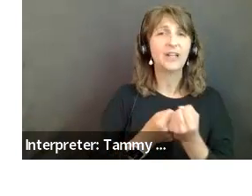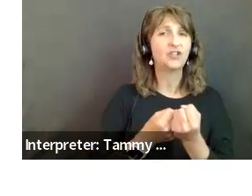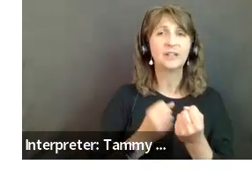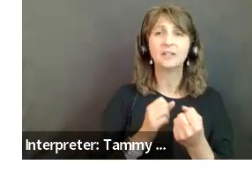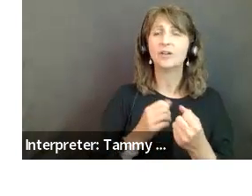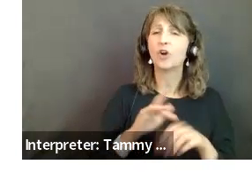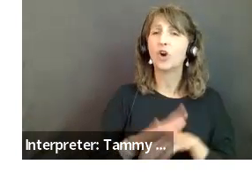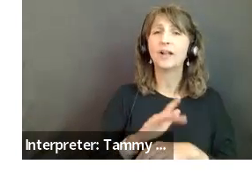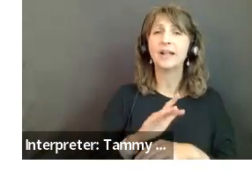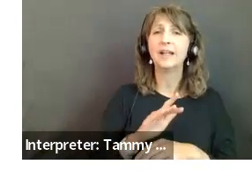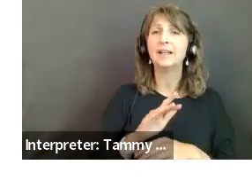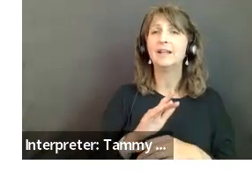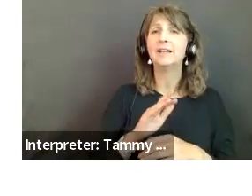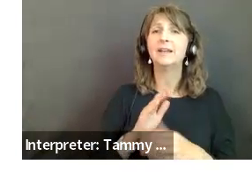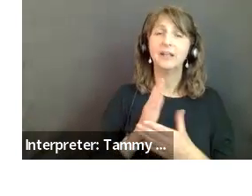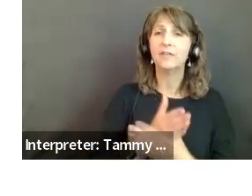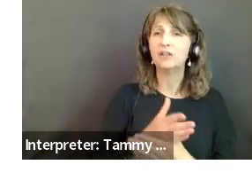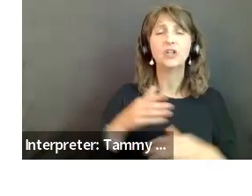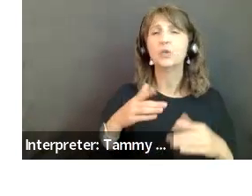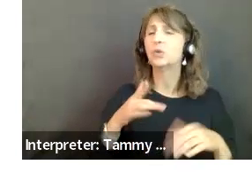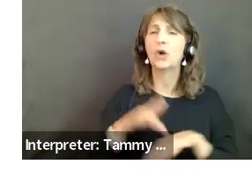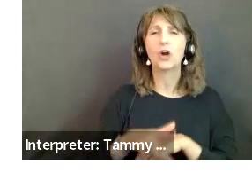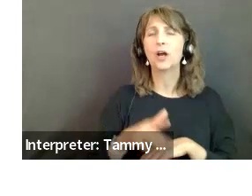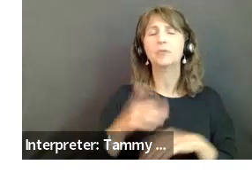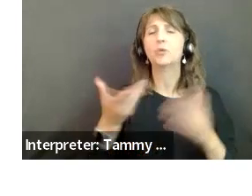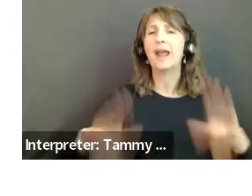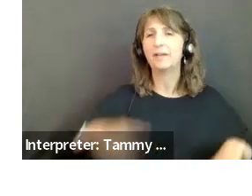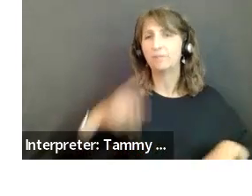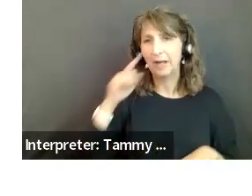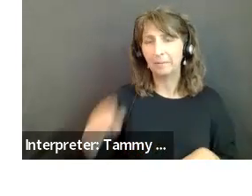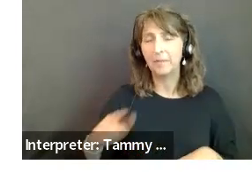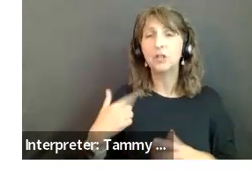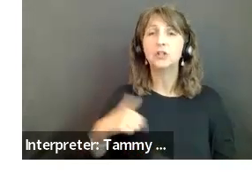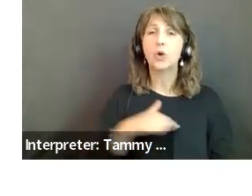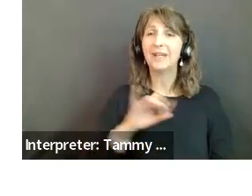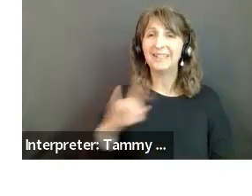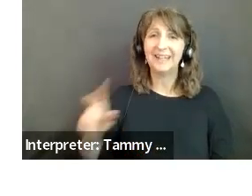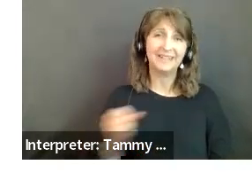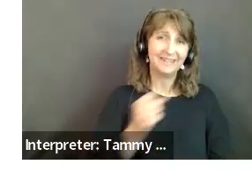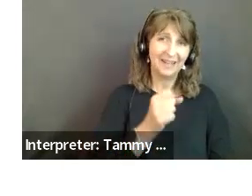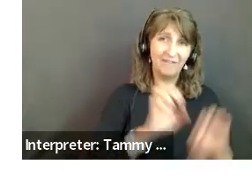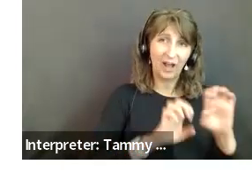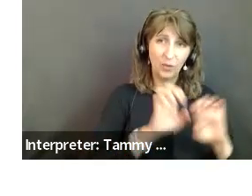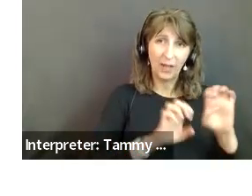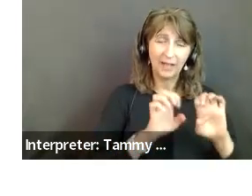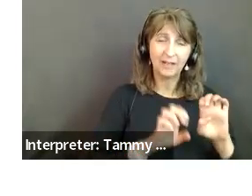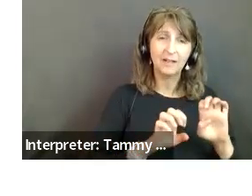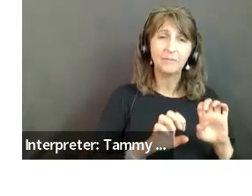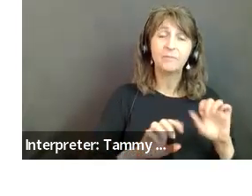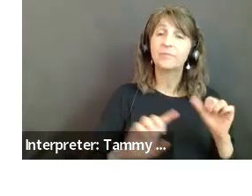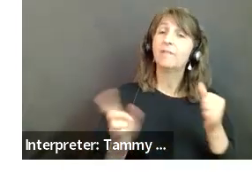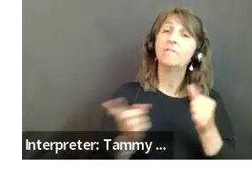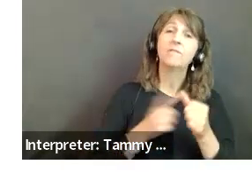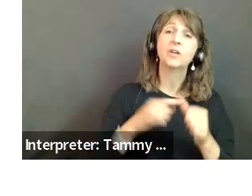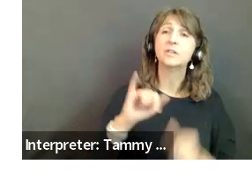him in and get him evaluated. And I always share, at our very first